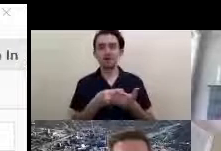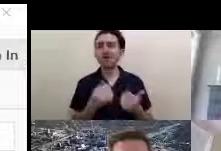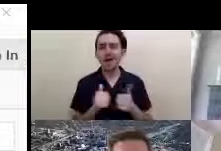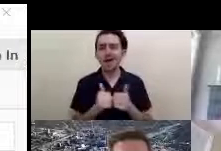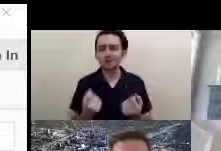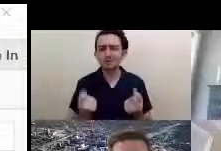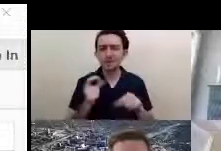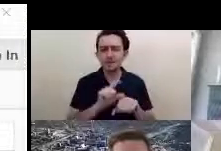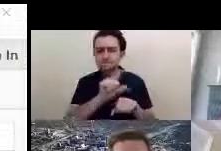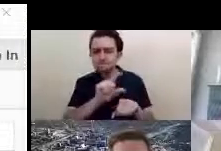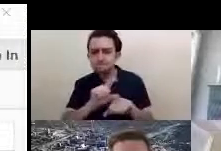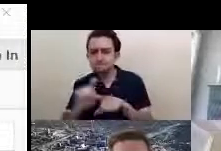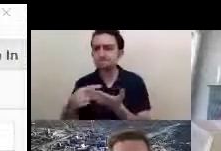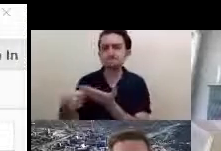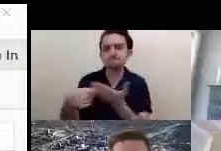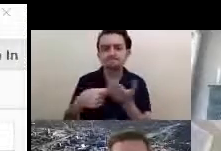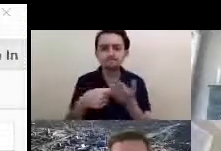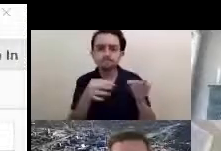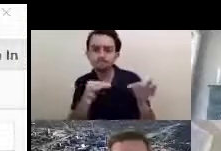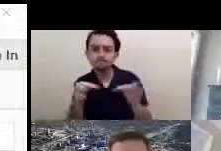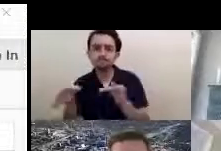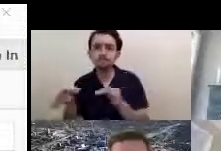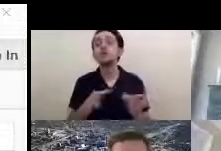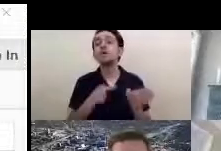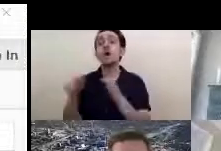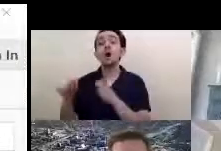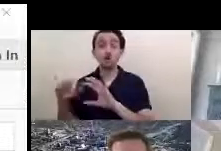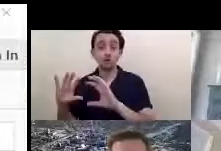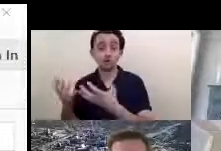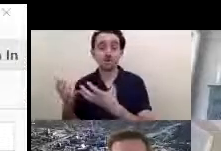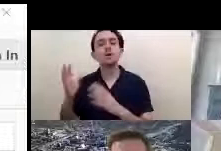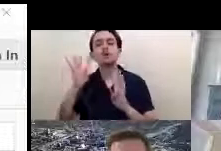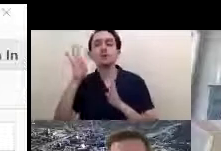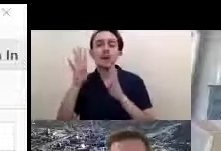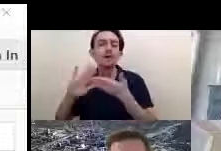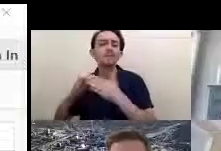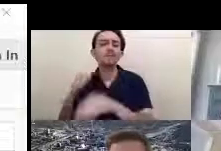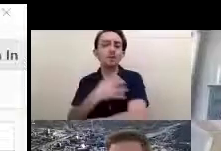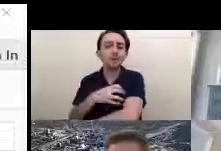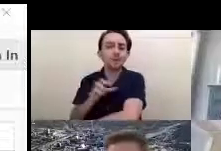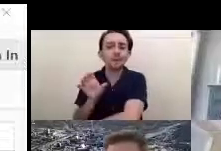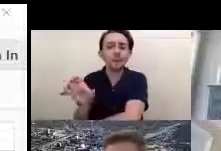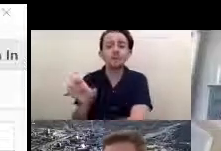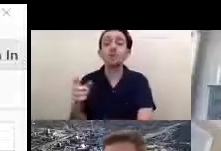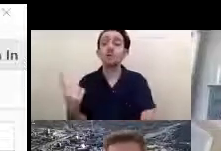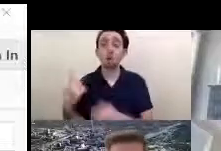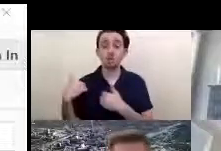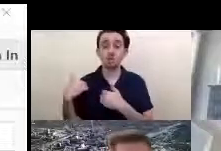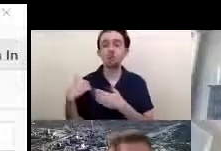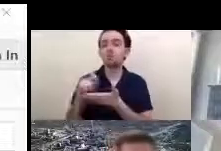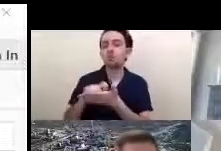the Creative Community Empowerment Plan, which consists of writing an RFP for a